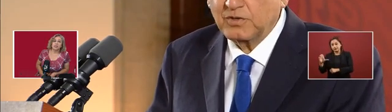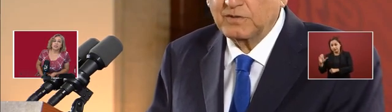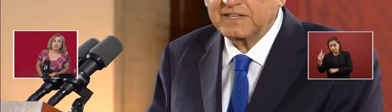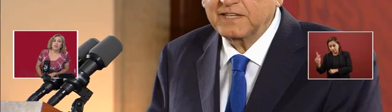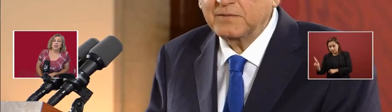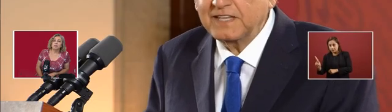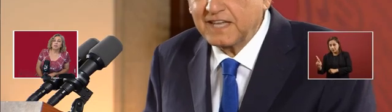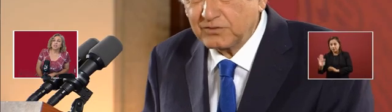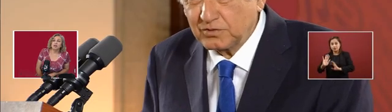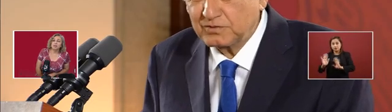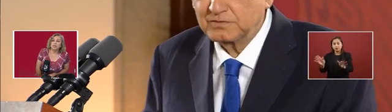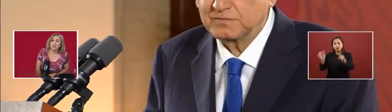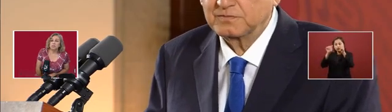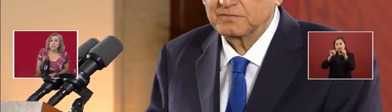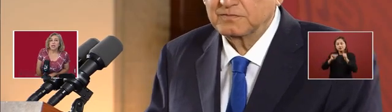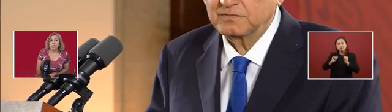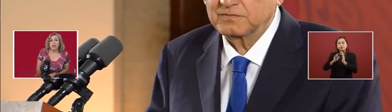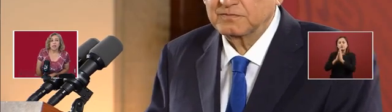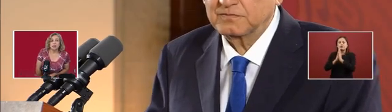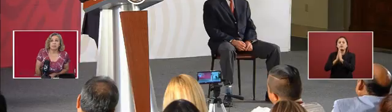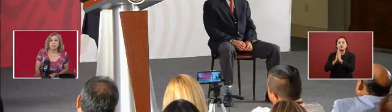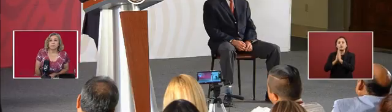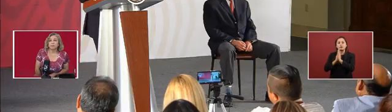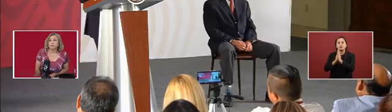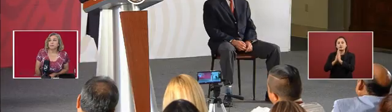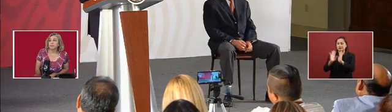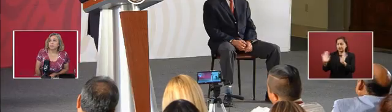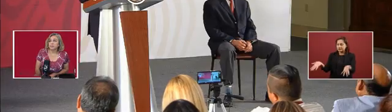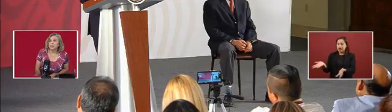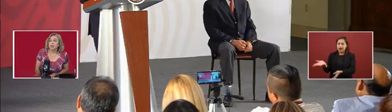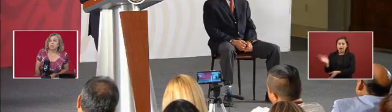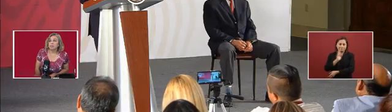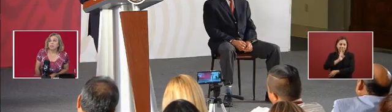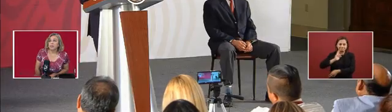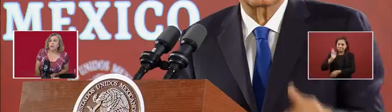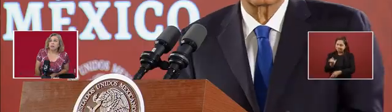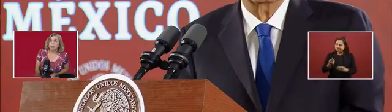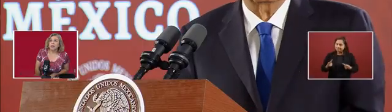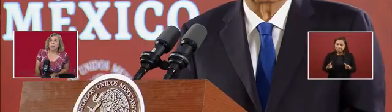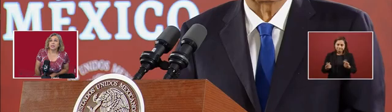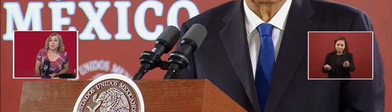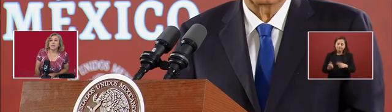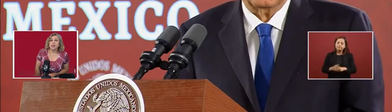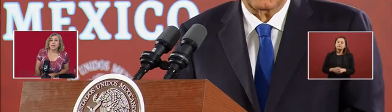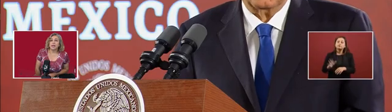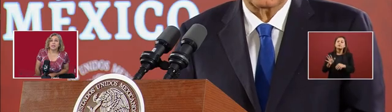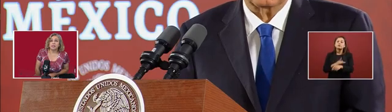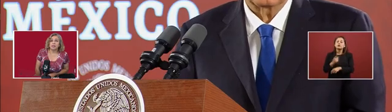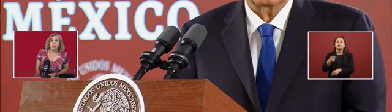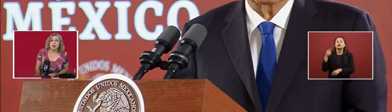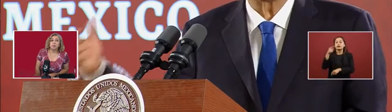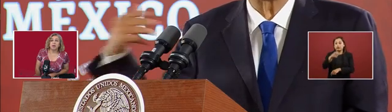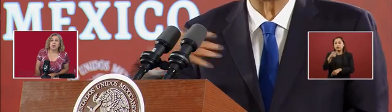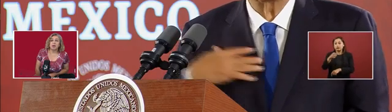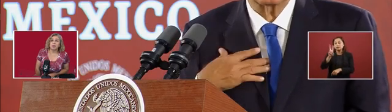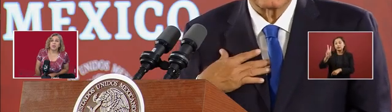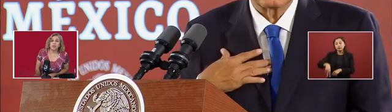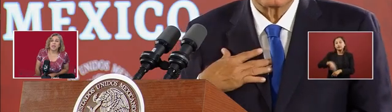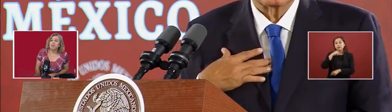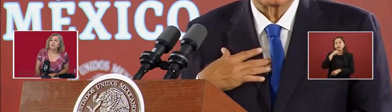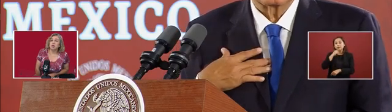regarding public education. They say that they've already opened 87 out of the 100